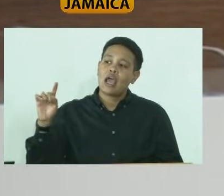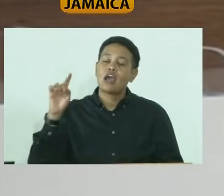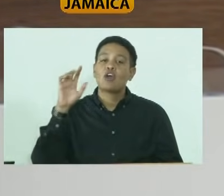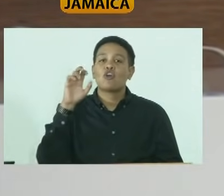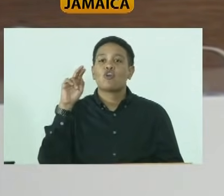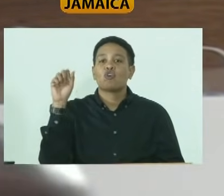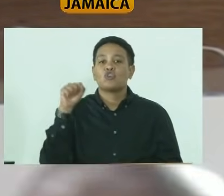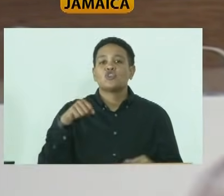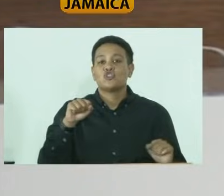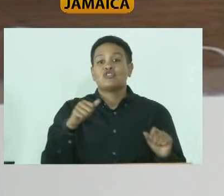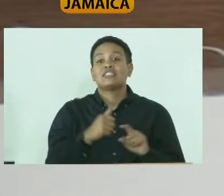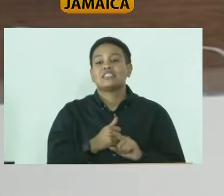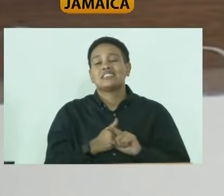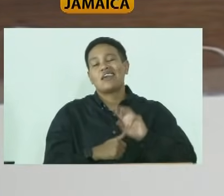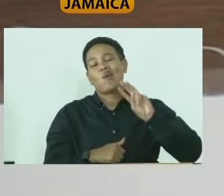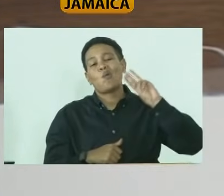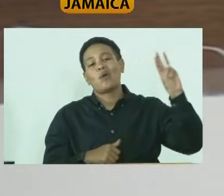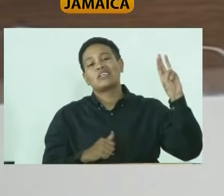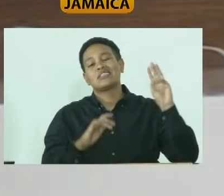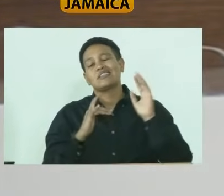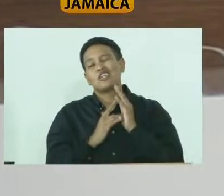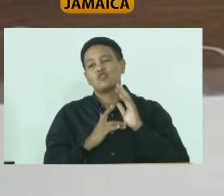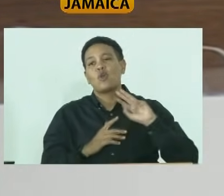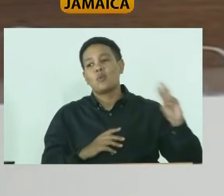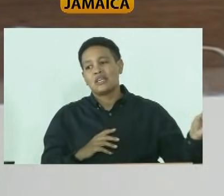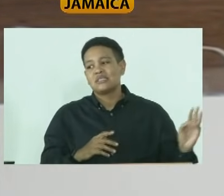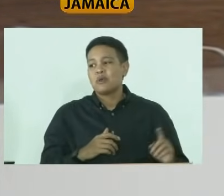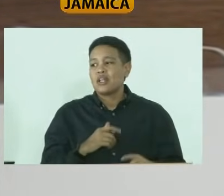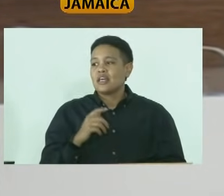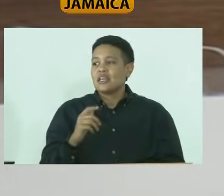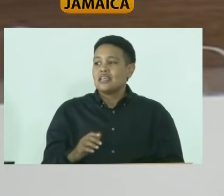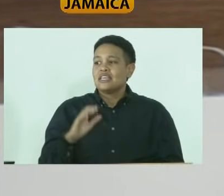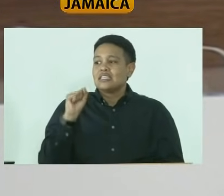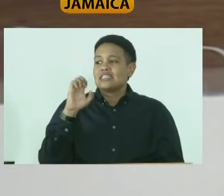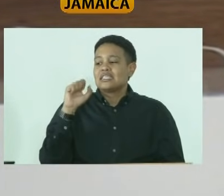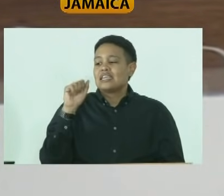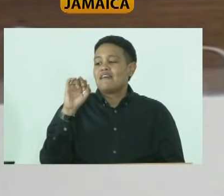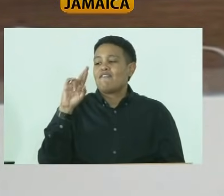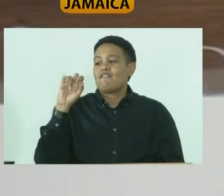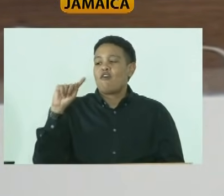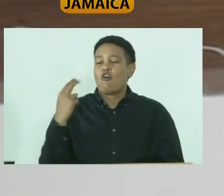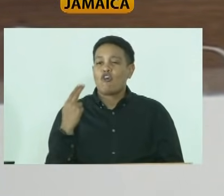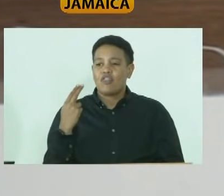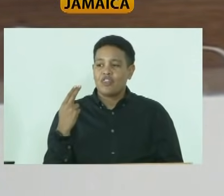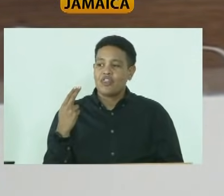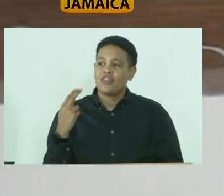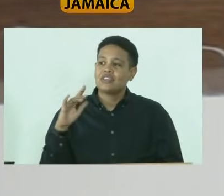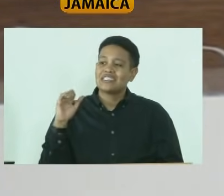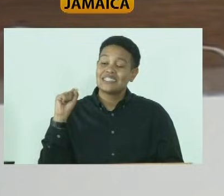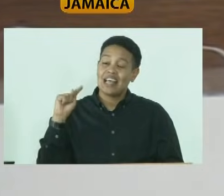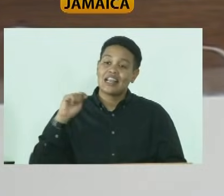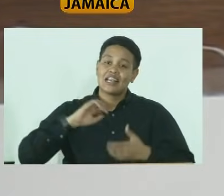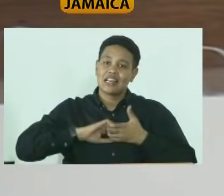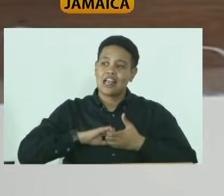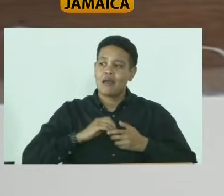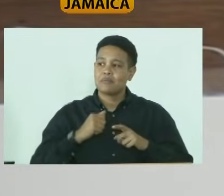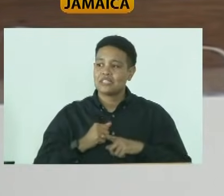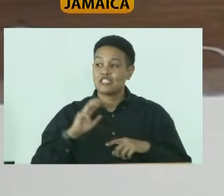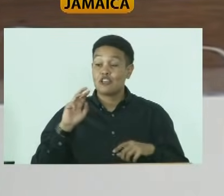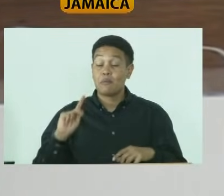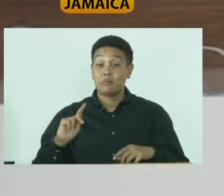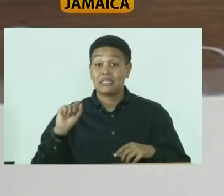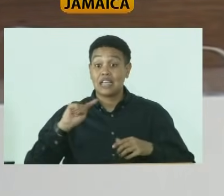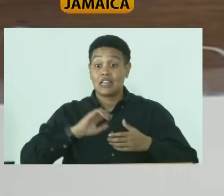Street, Western Central Westmoreland, Seaforth, St. Thomas, Duckinfield, St.